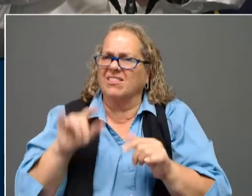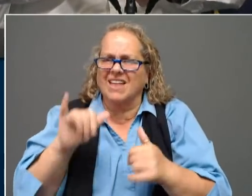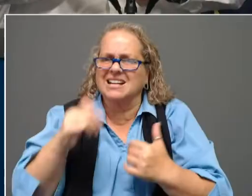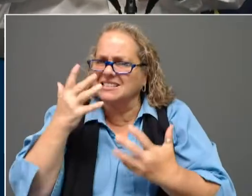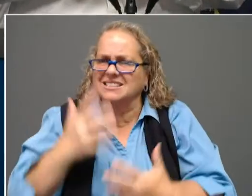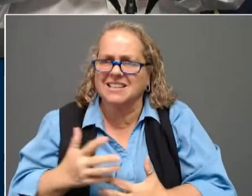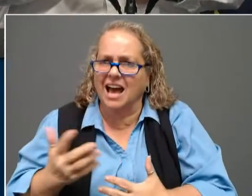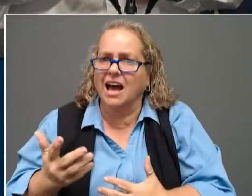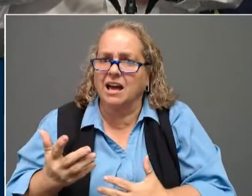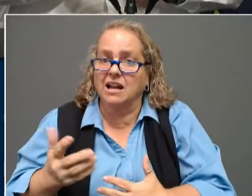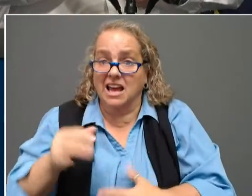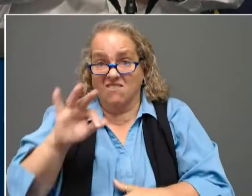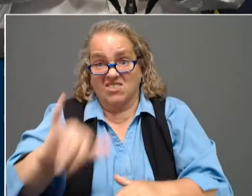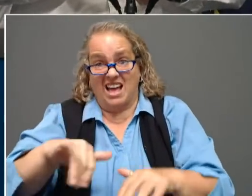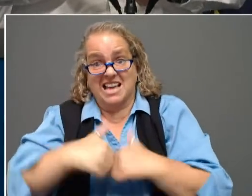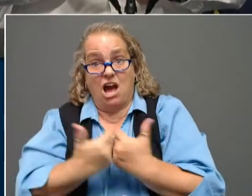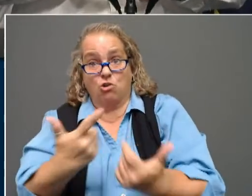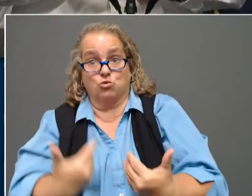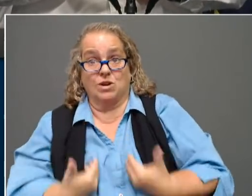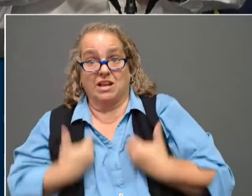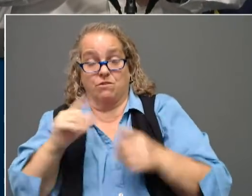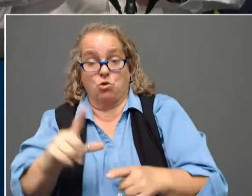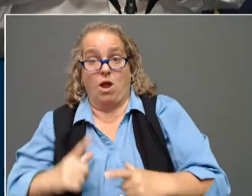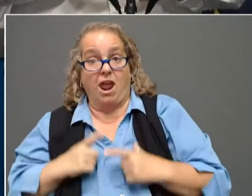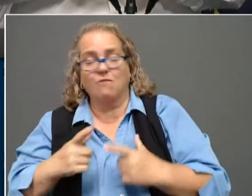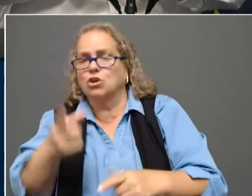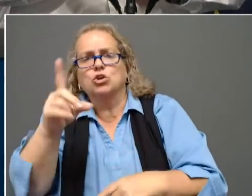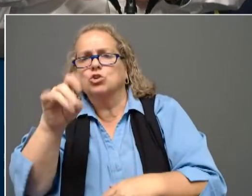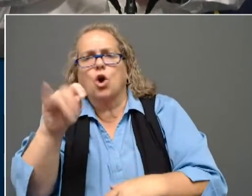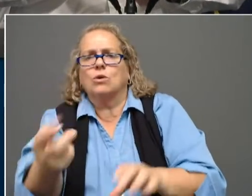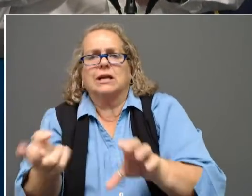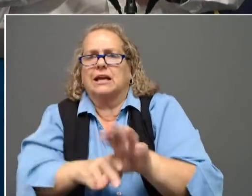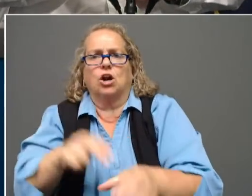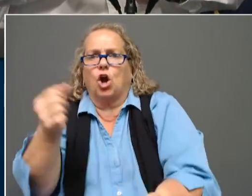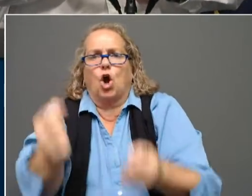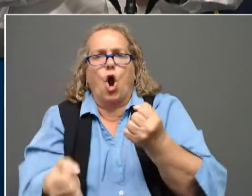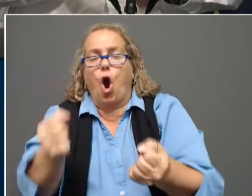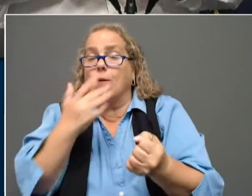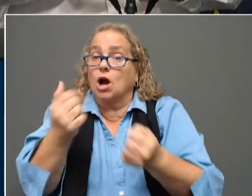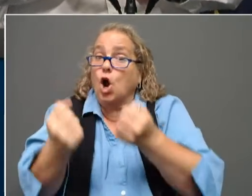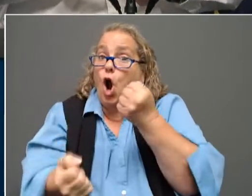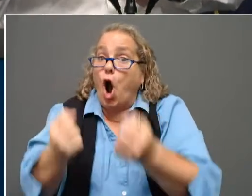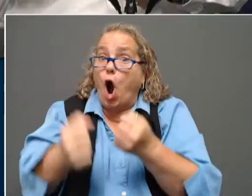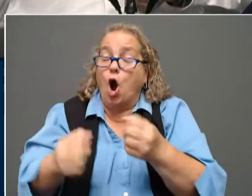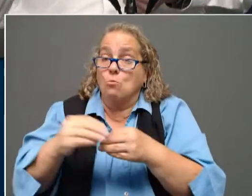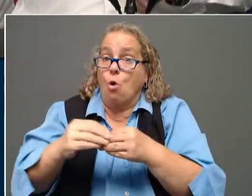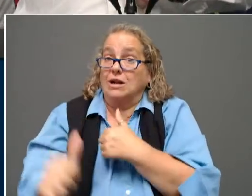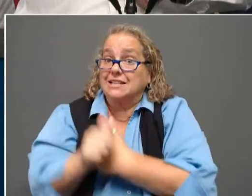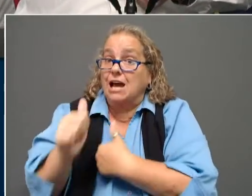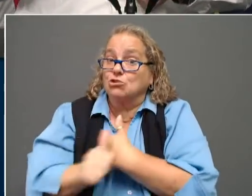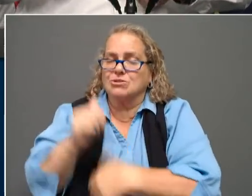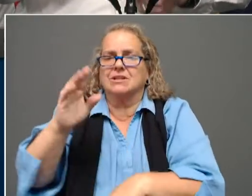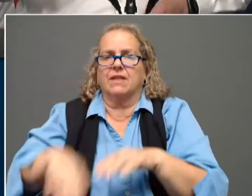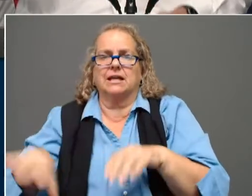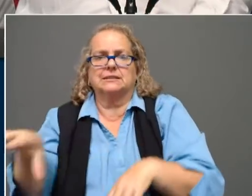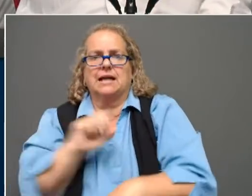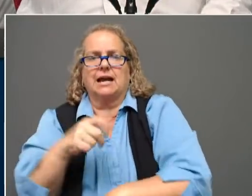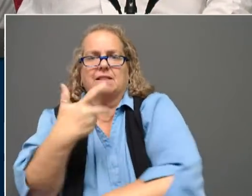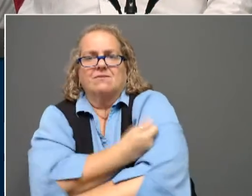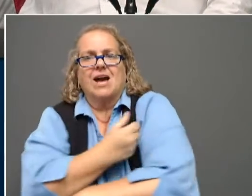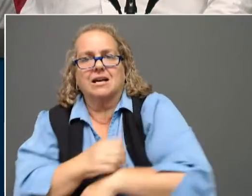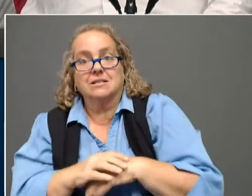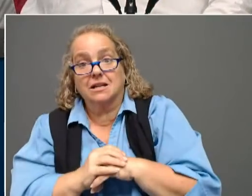automobile, because you are far more likely to die when you drive home from wherever you are today than you are to ever do any of these other